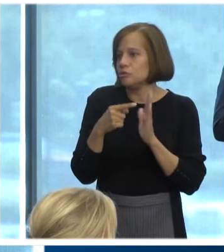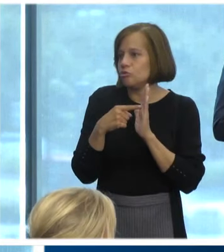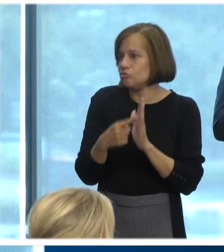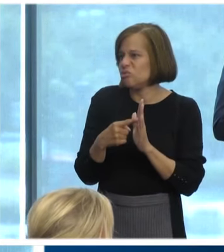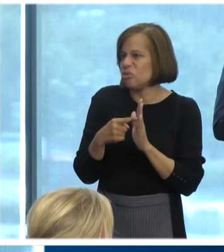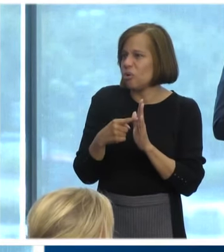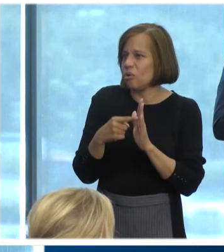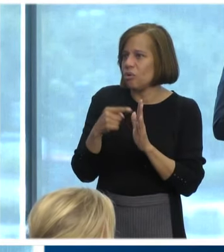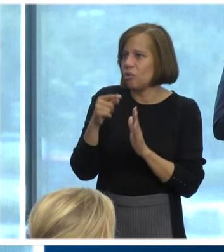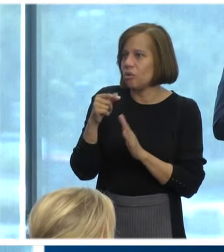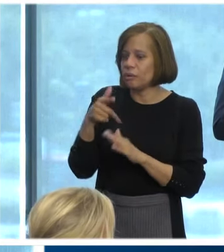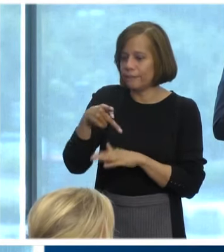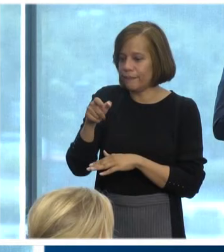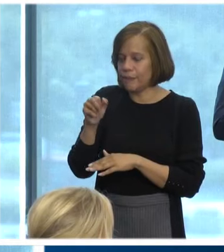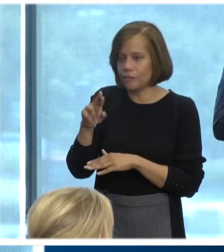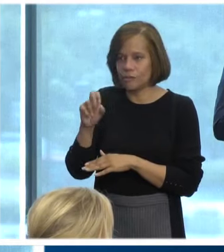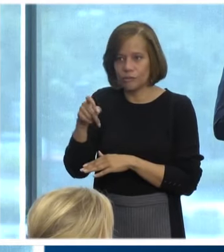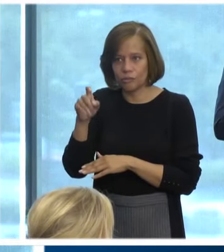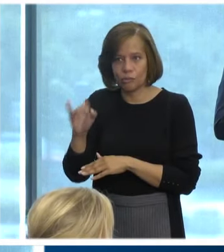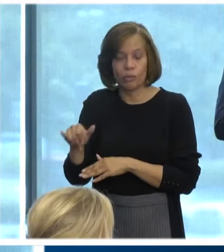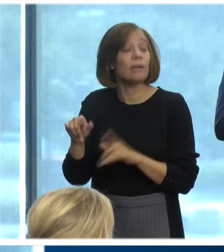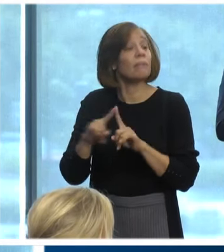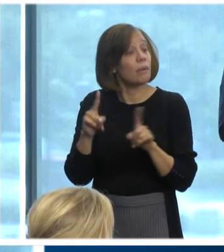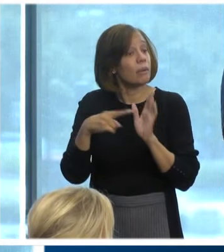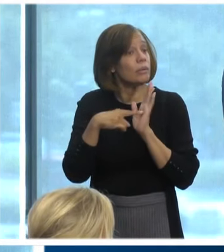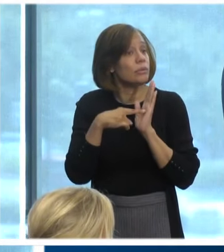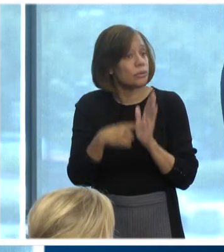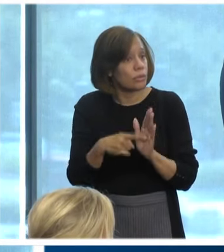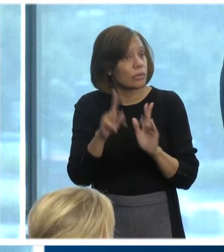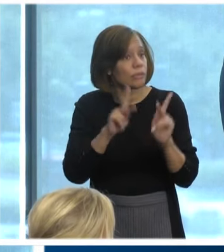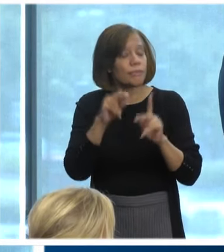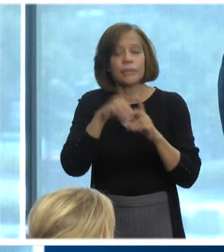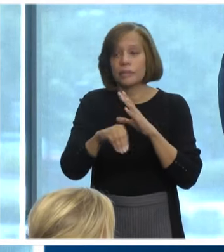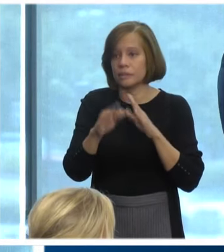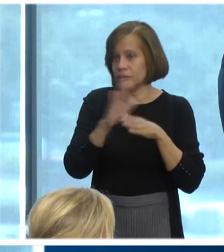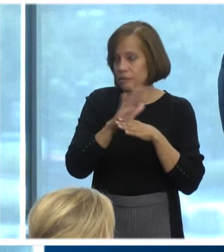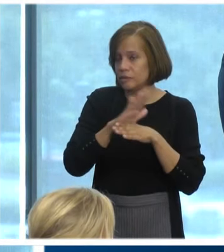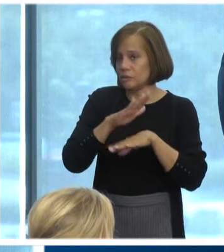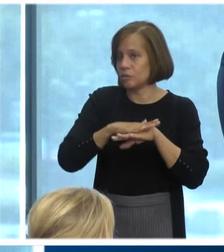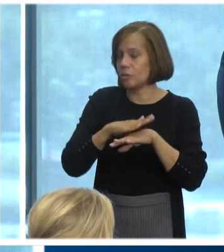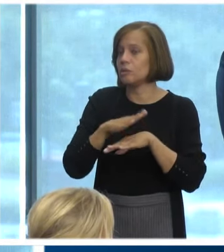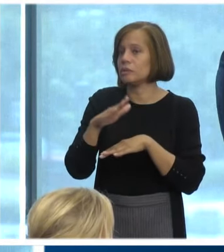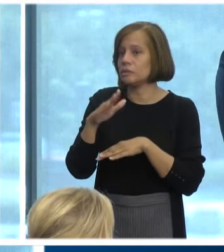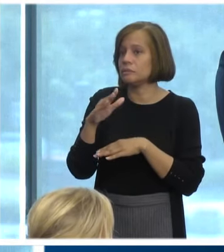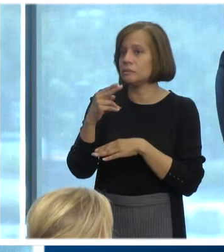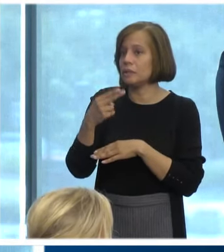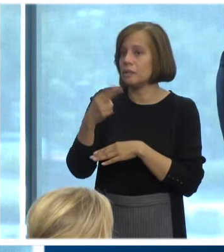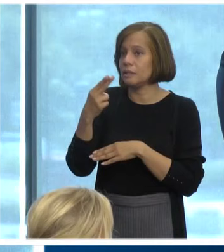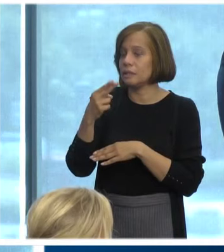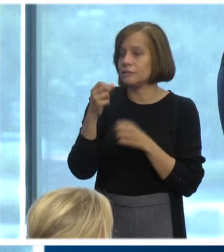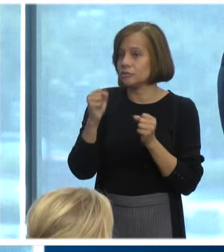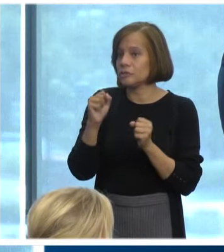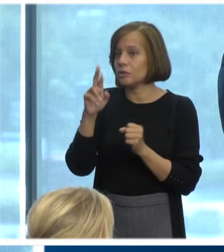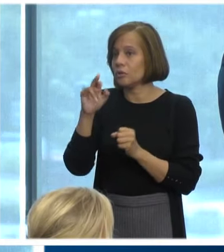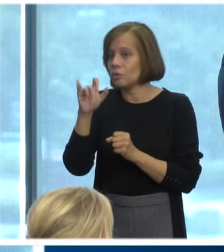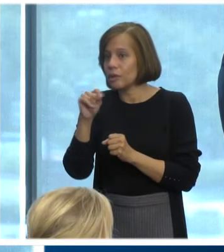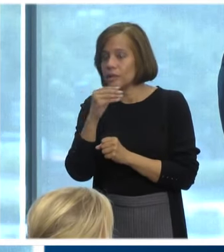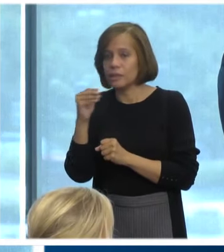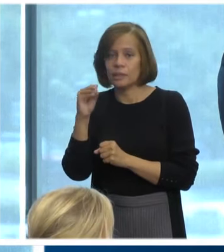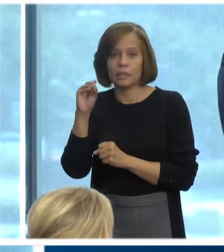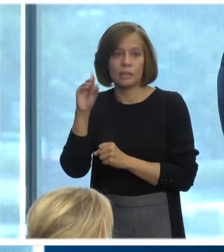of doing, but did show people inside businesses along High Street rioting and looting. So whether those ultimately